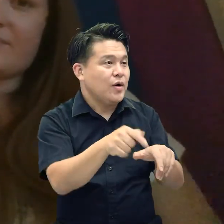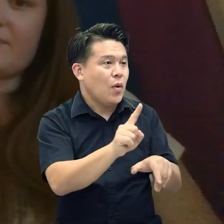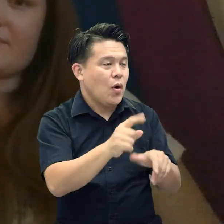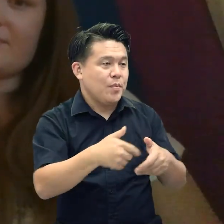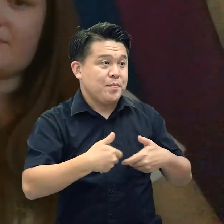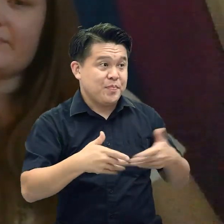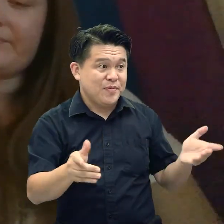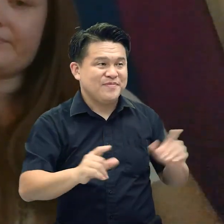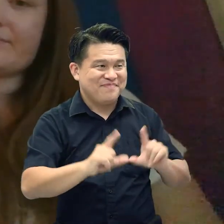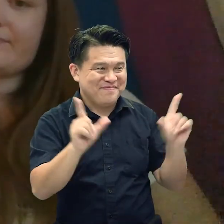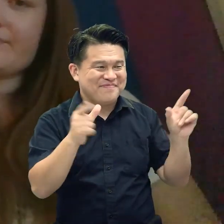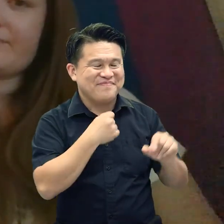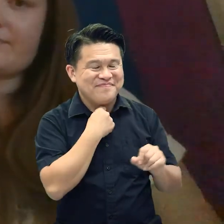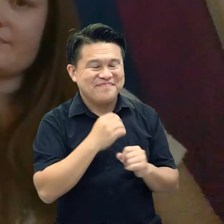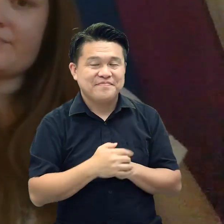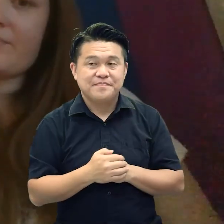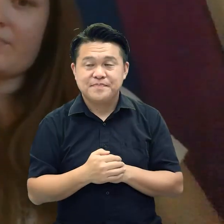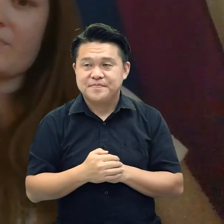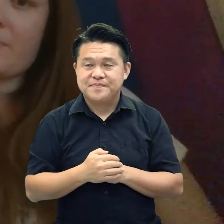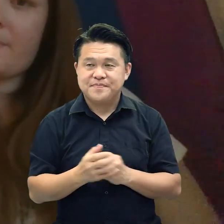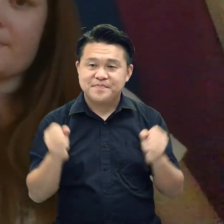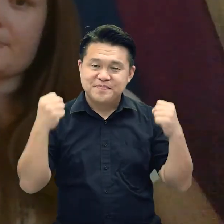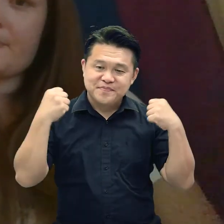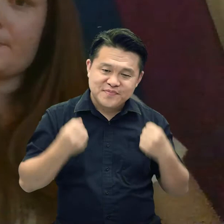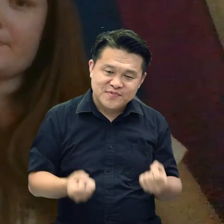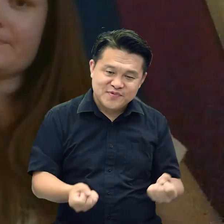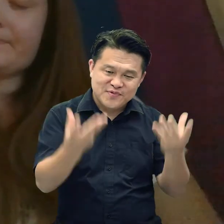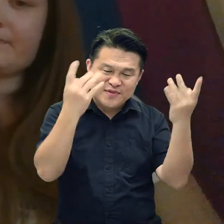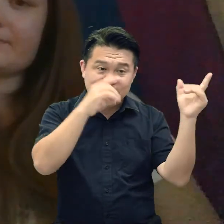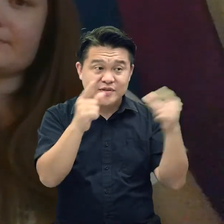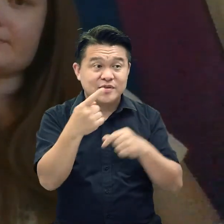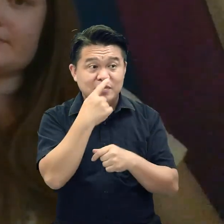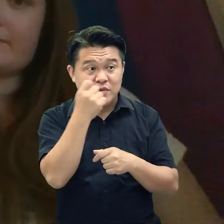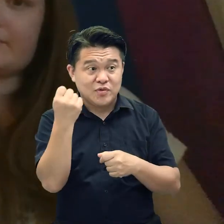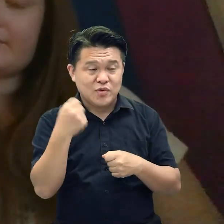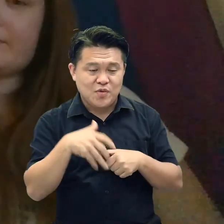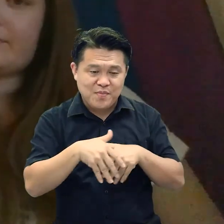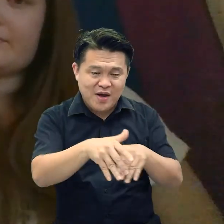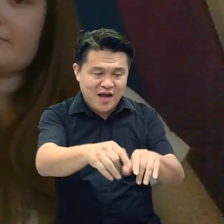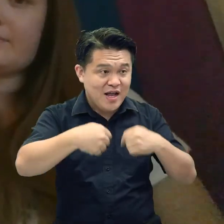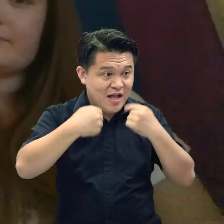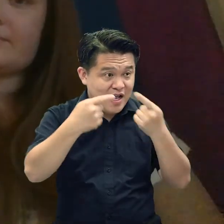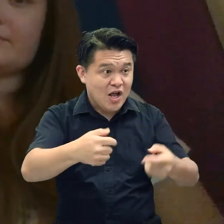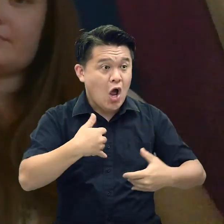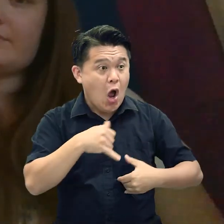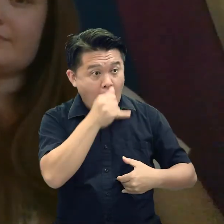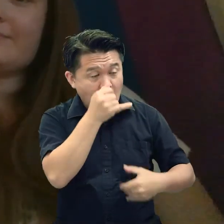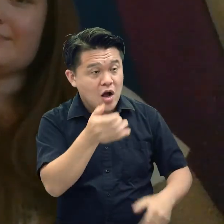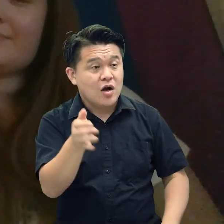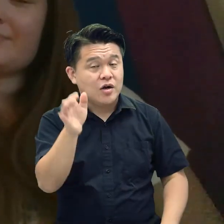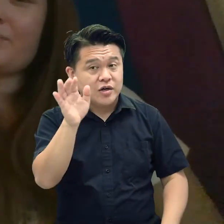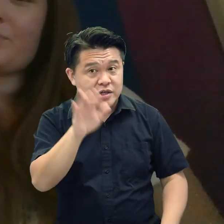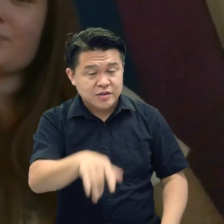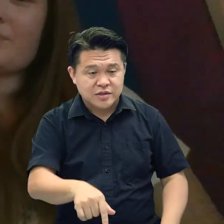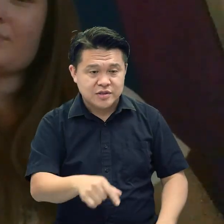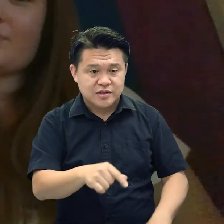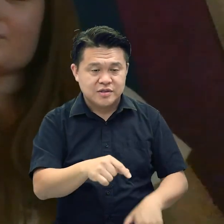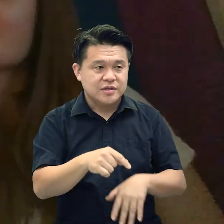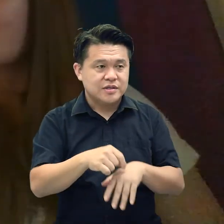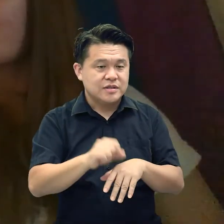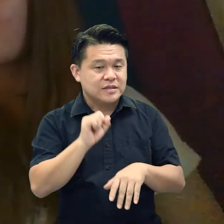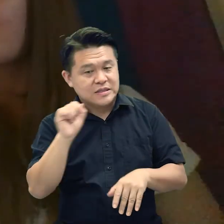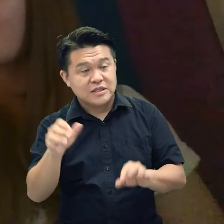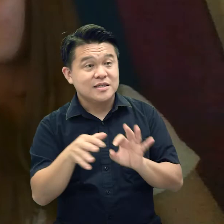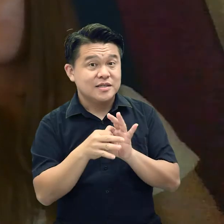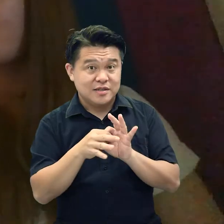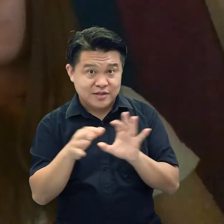basically when it comes to LGBT plus community, I just hope that one day we don't need to have a pride. Because, I mean, of